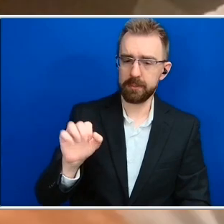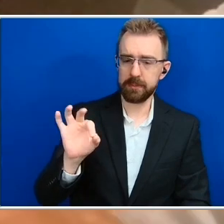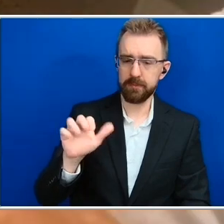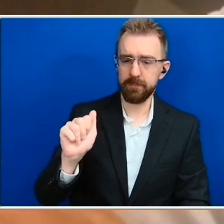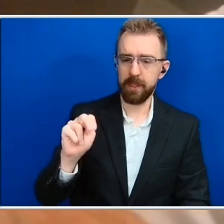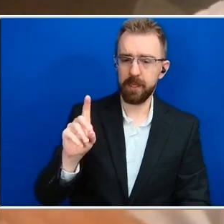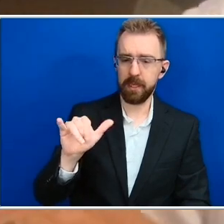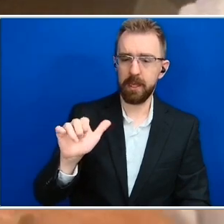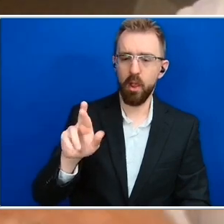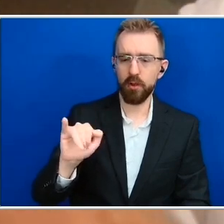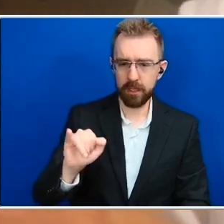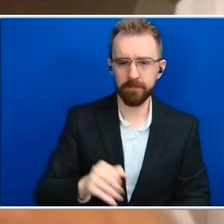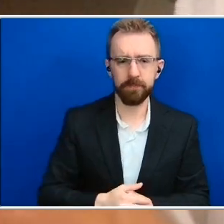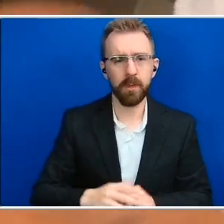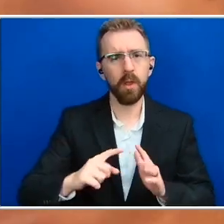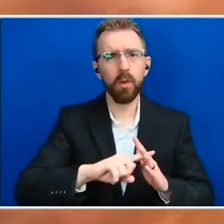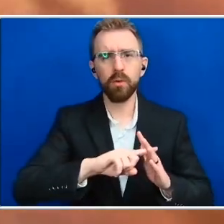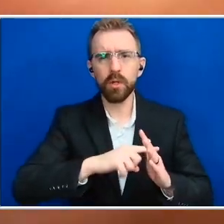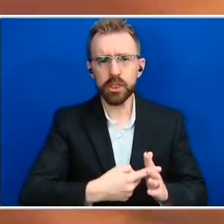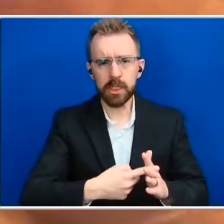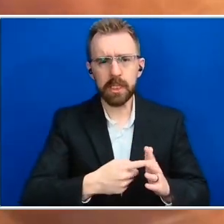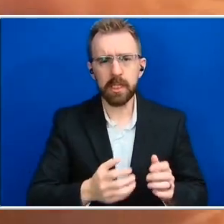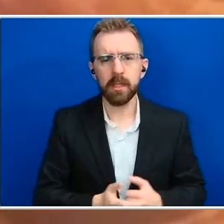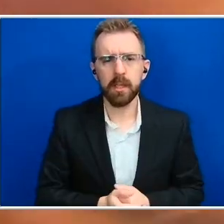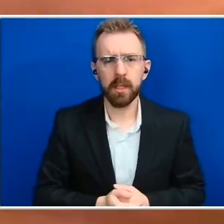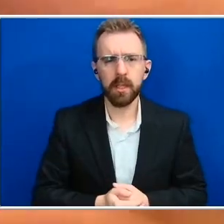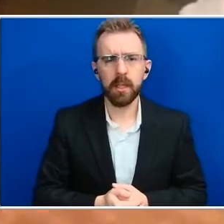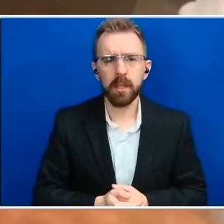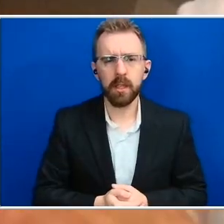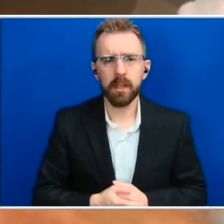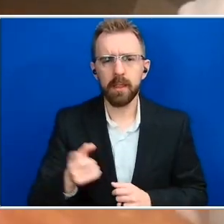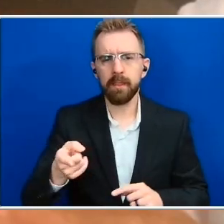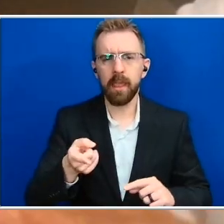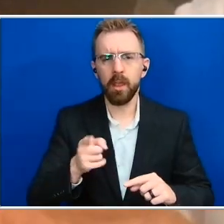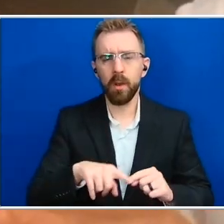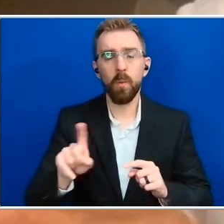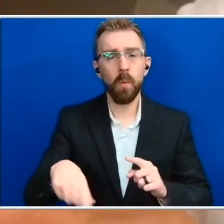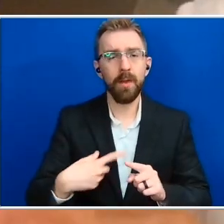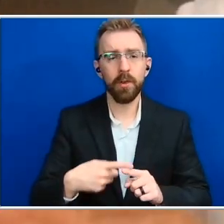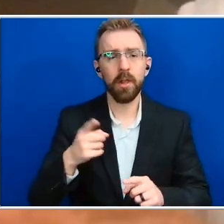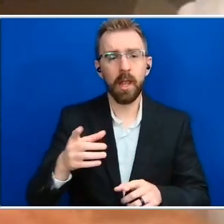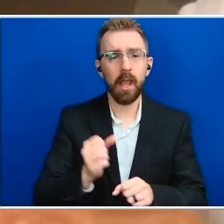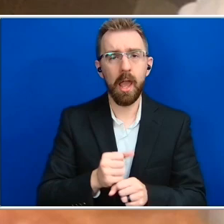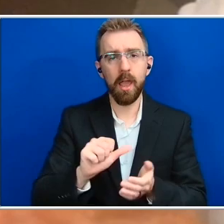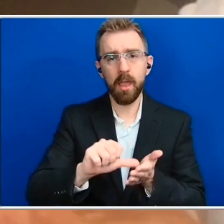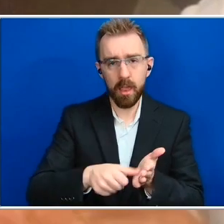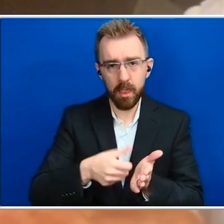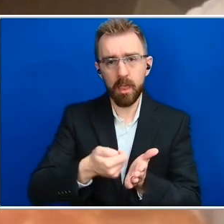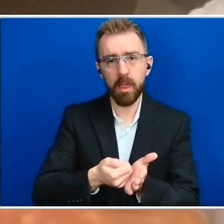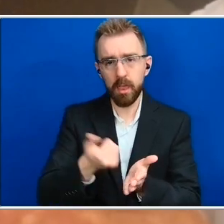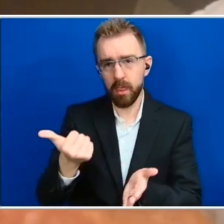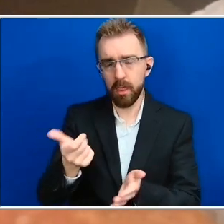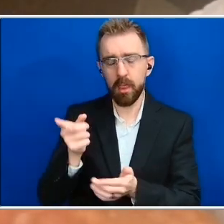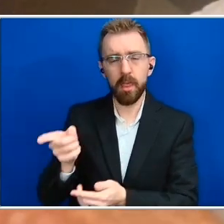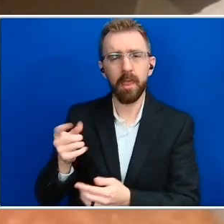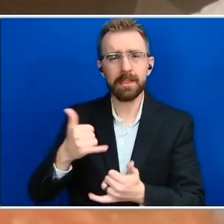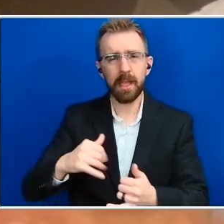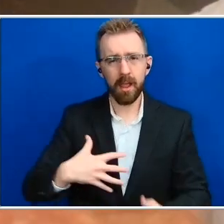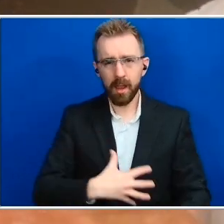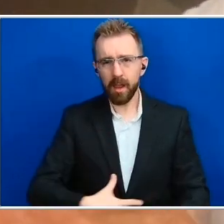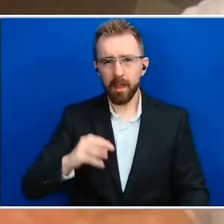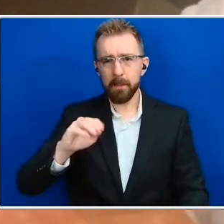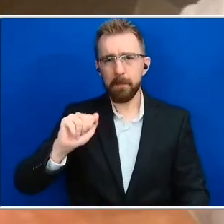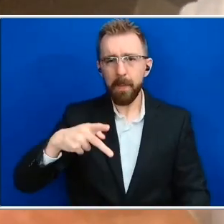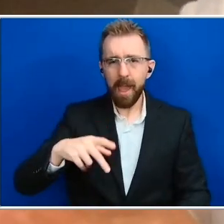Well, originally, they couldn't, once they got the biopsy, they still mapped out the stomach, but they couldn't find the cancer.